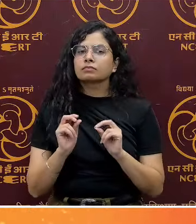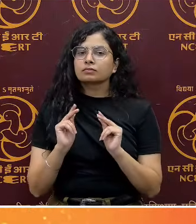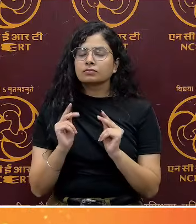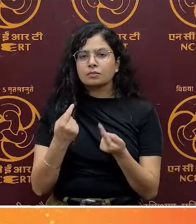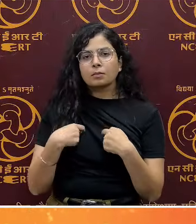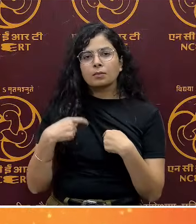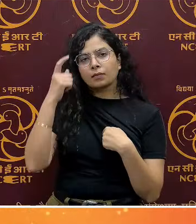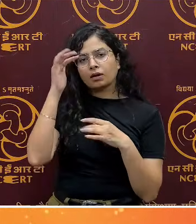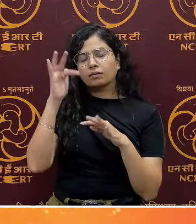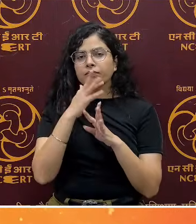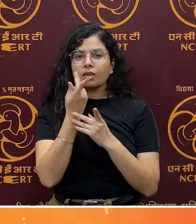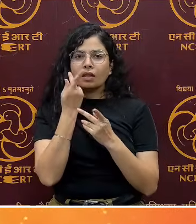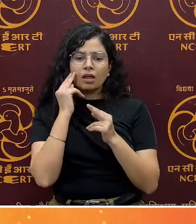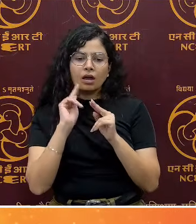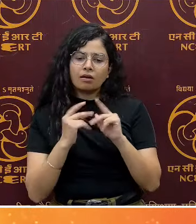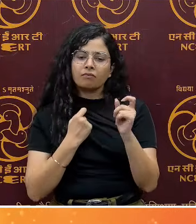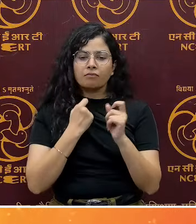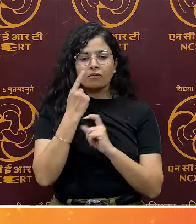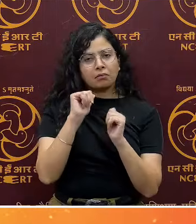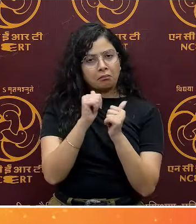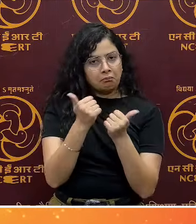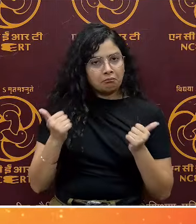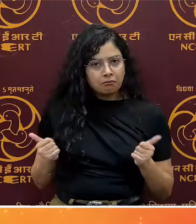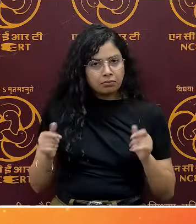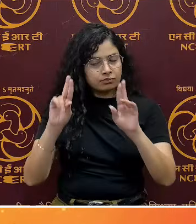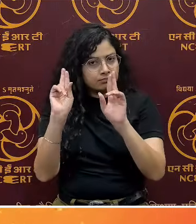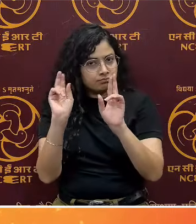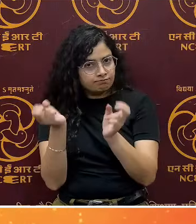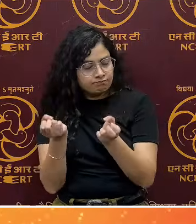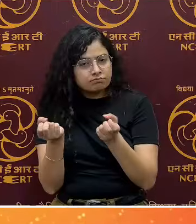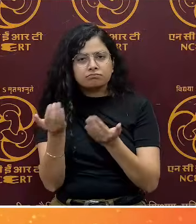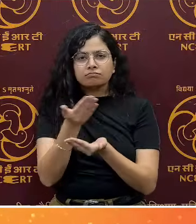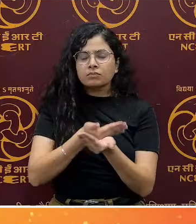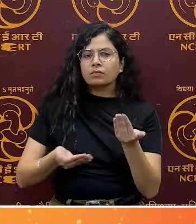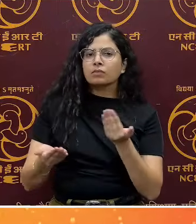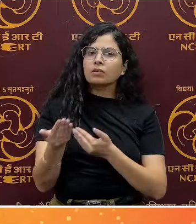I think if we really understand this topic, so we can